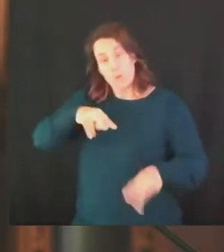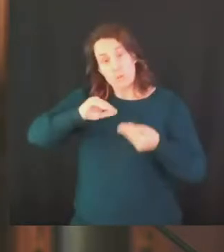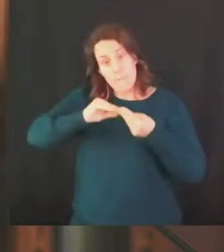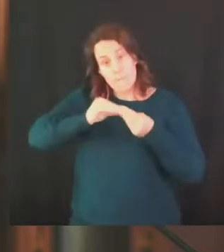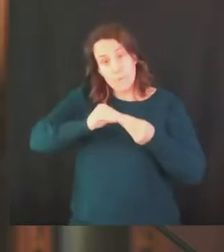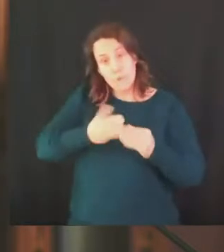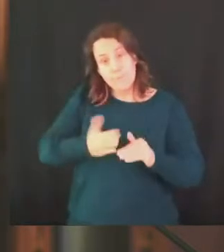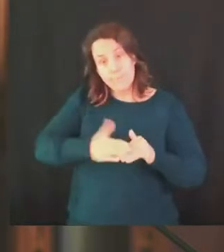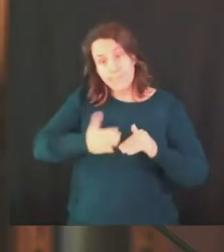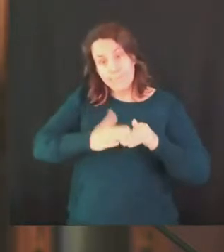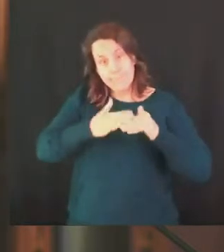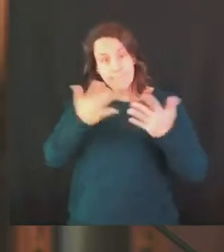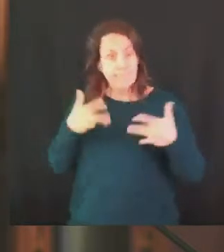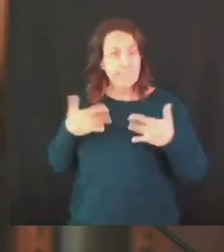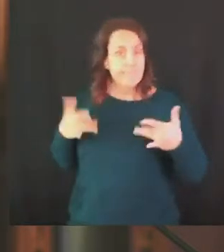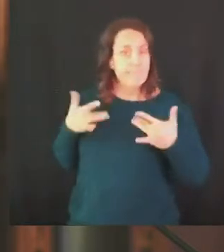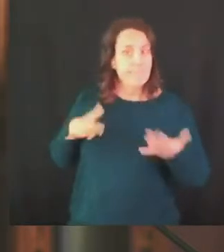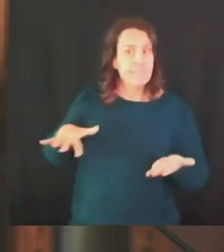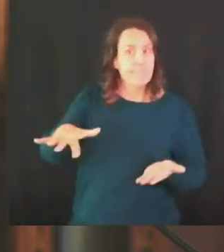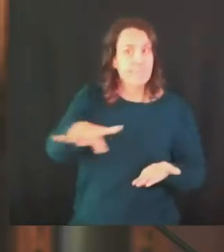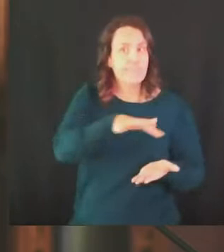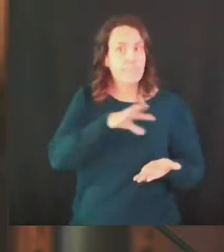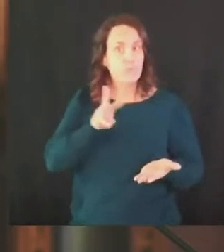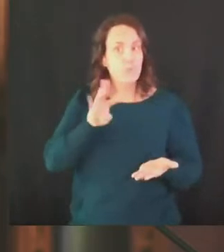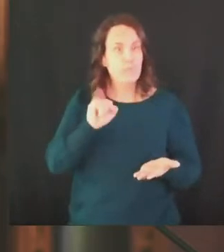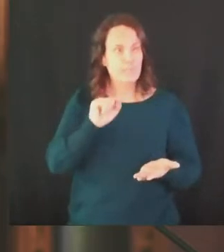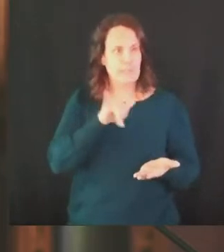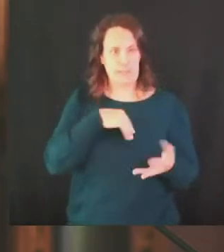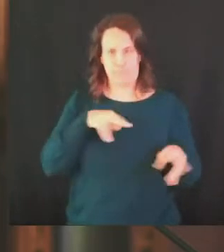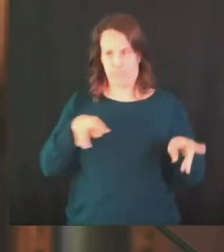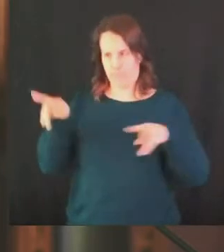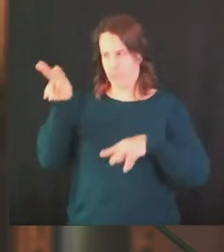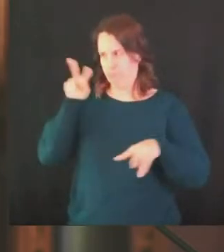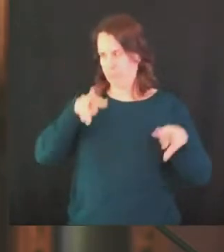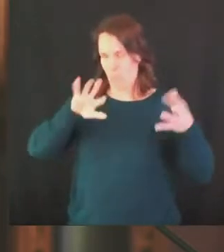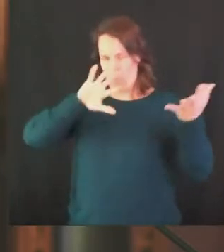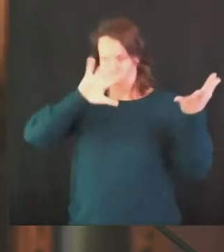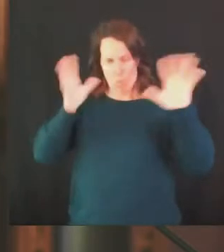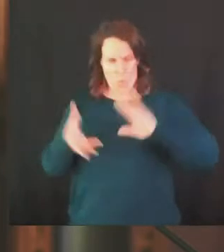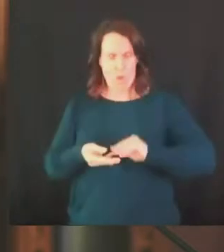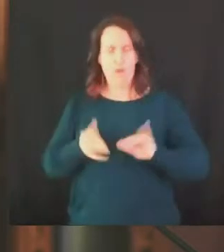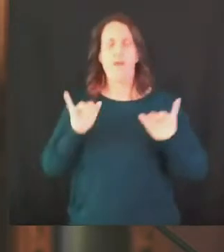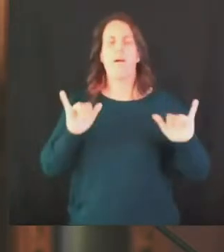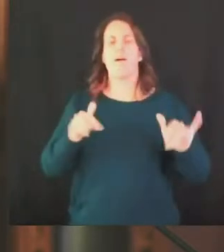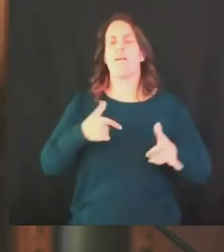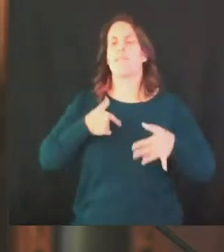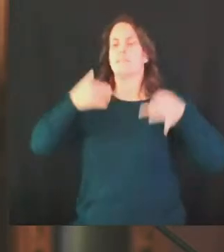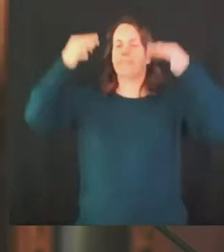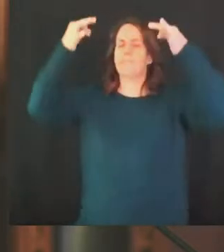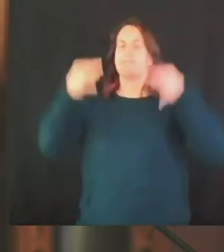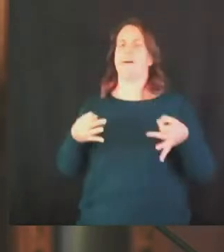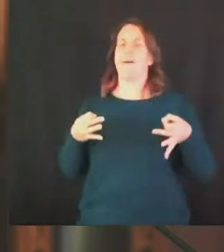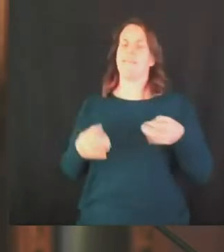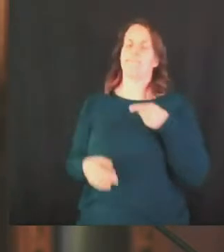forward. But I just want to be clear: these aren't things that pop up over the weekend, ready to go on